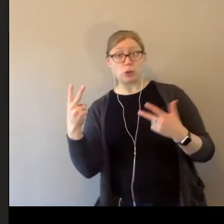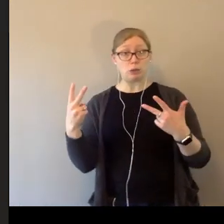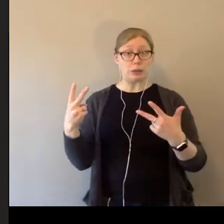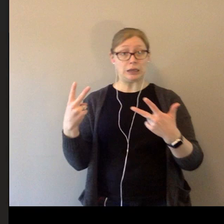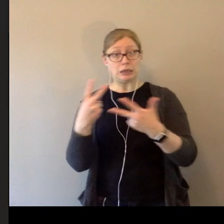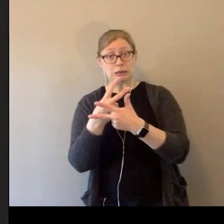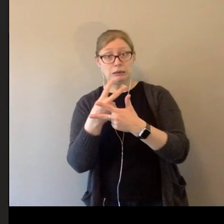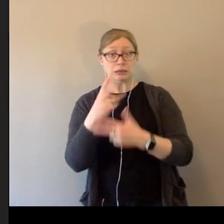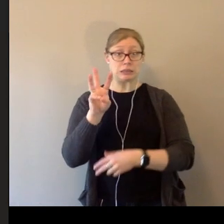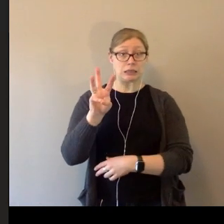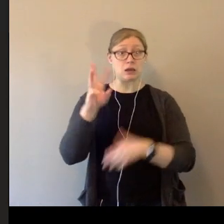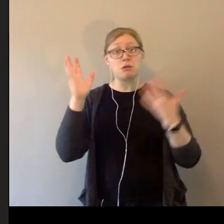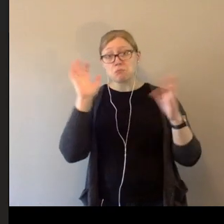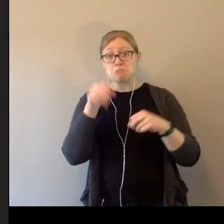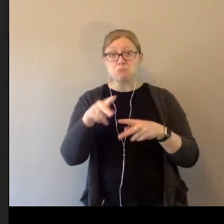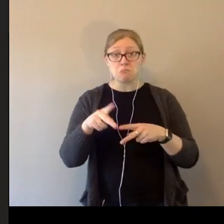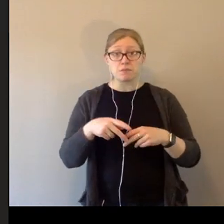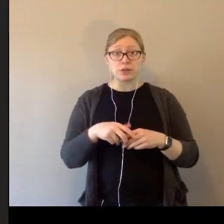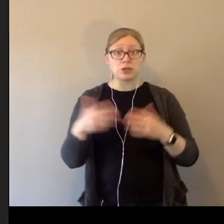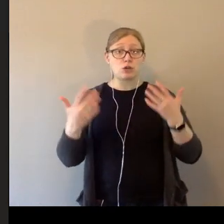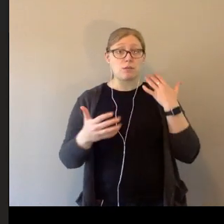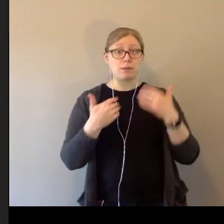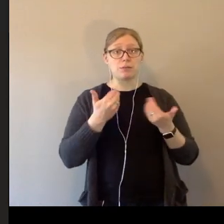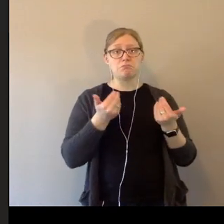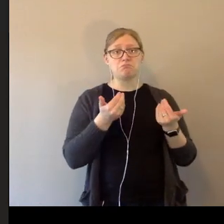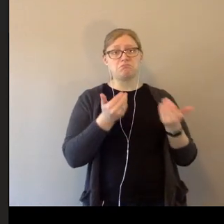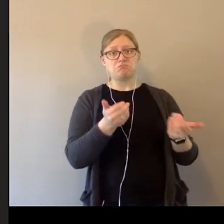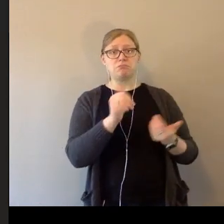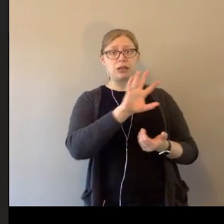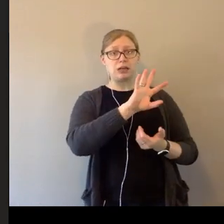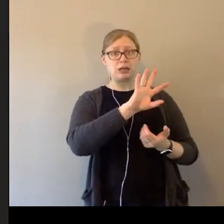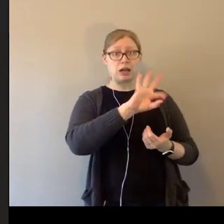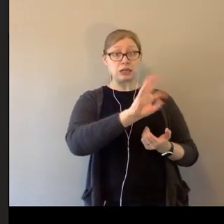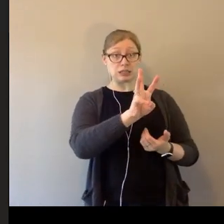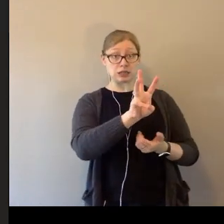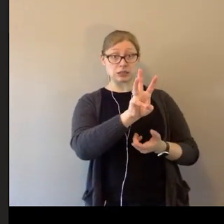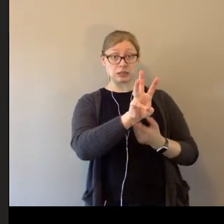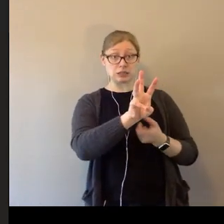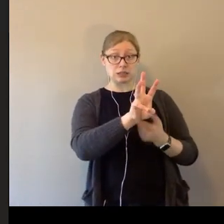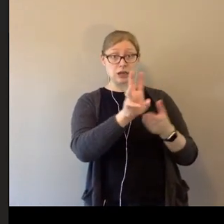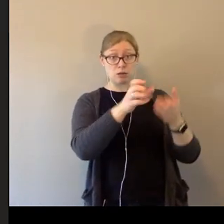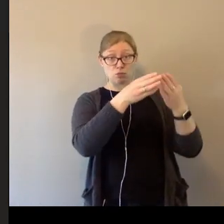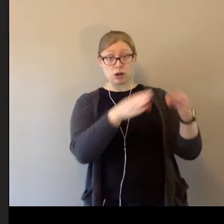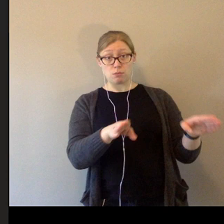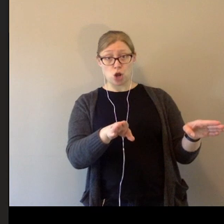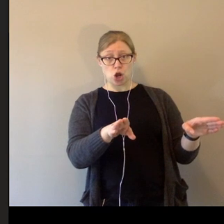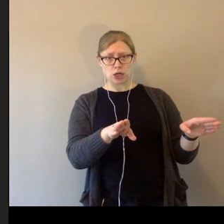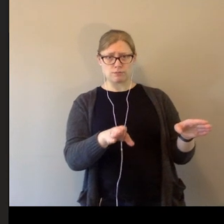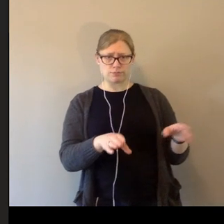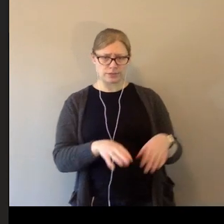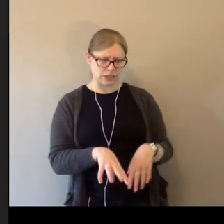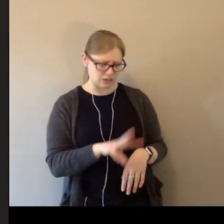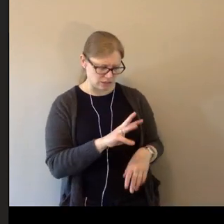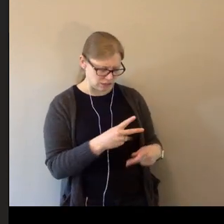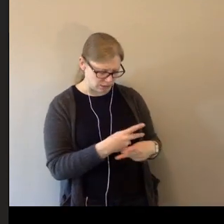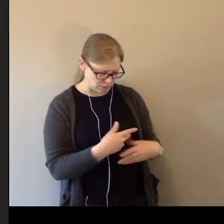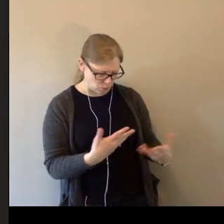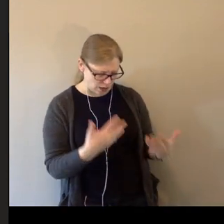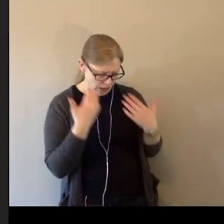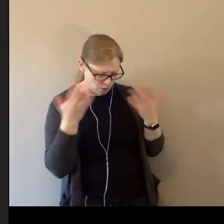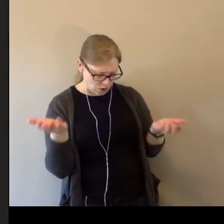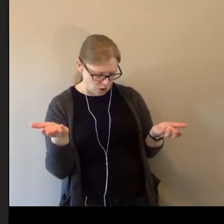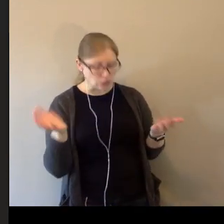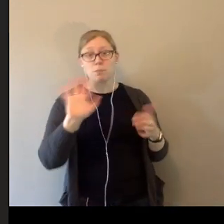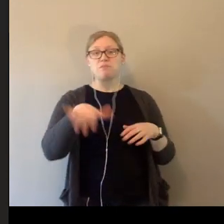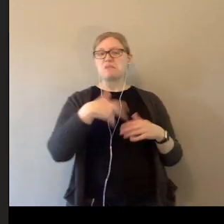take 96 and say, okay, I can break that apart, but I don't know 6 times what, so let's just do 3.